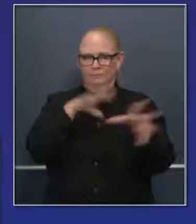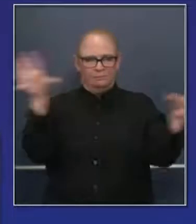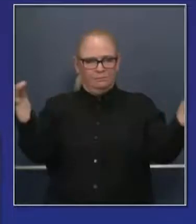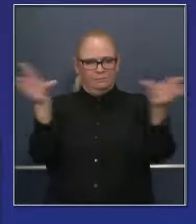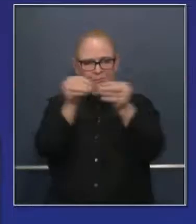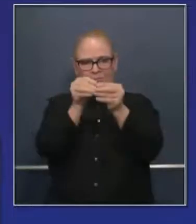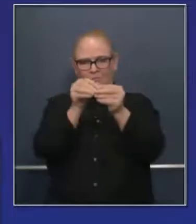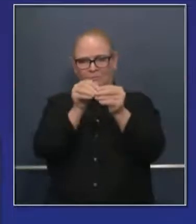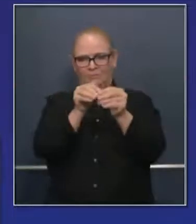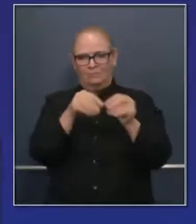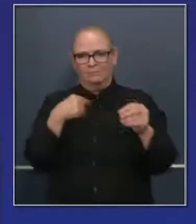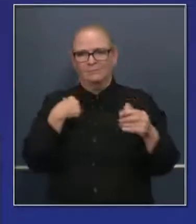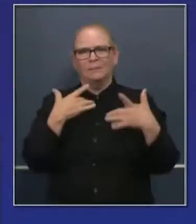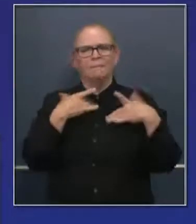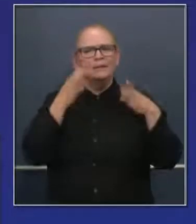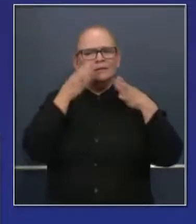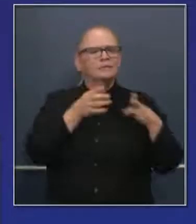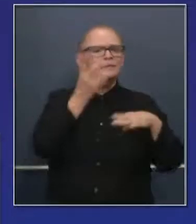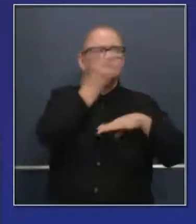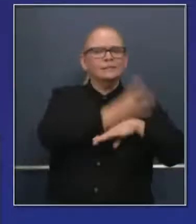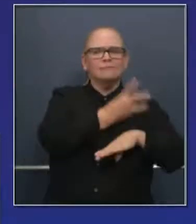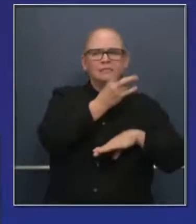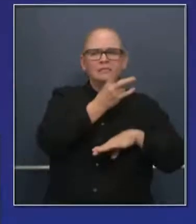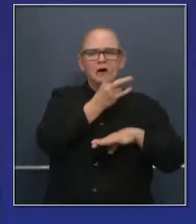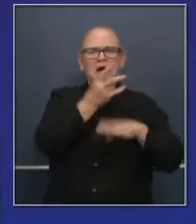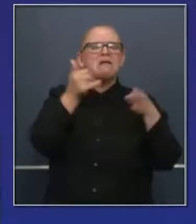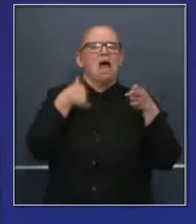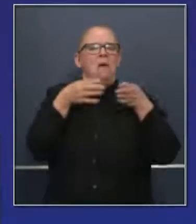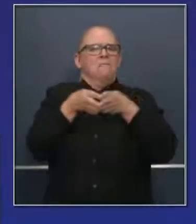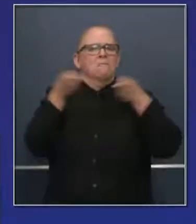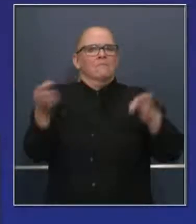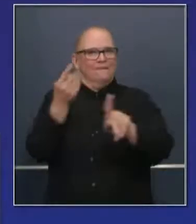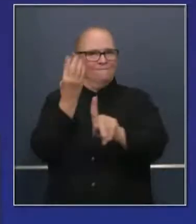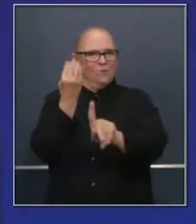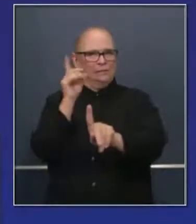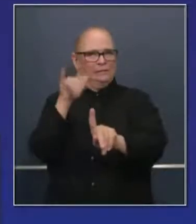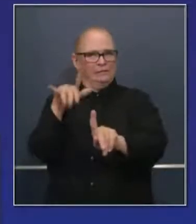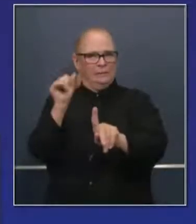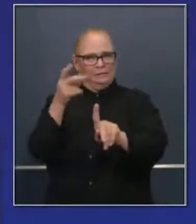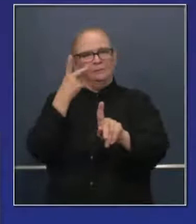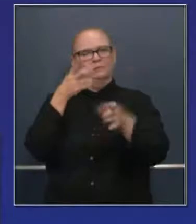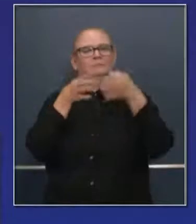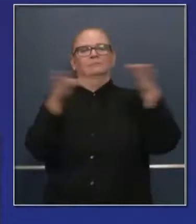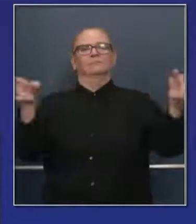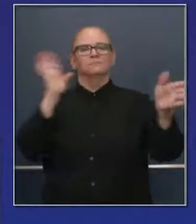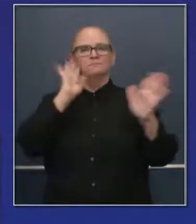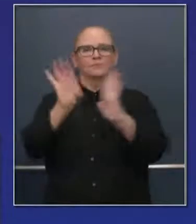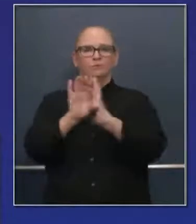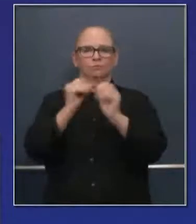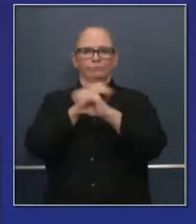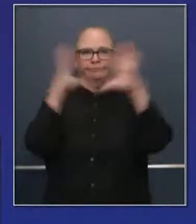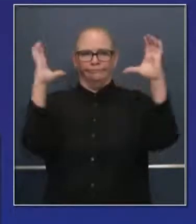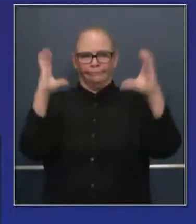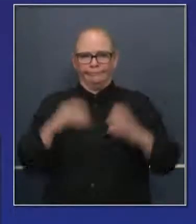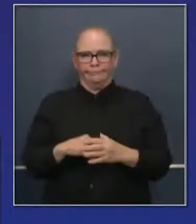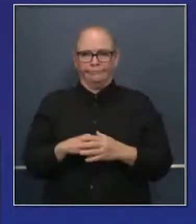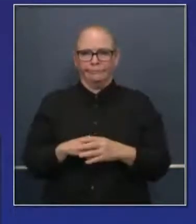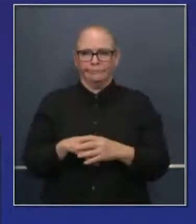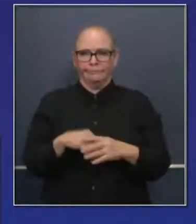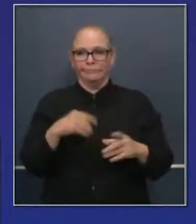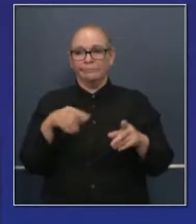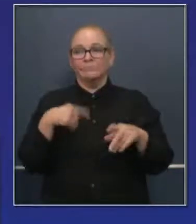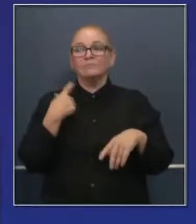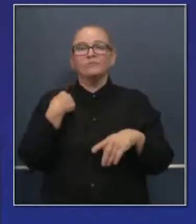7-day positivity rate. That last time I was with you, we made a presentation formally with